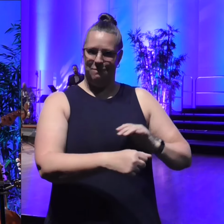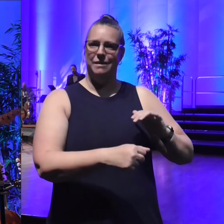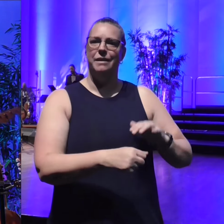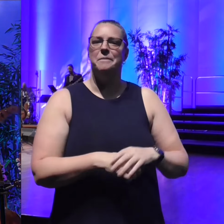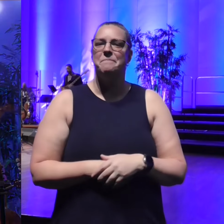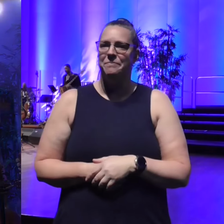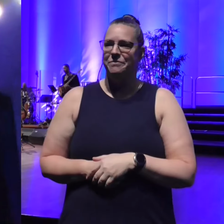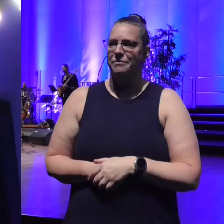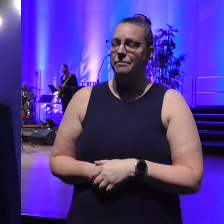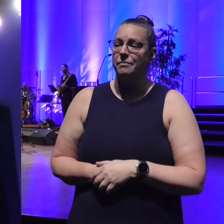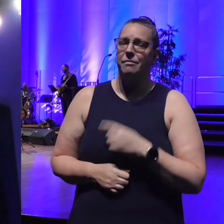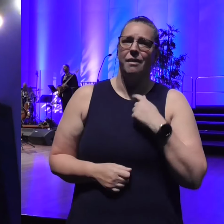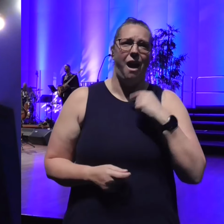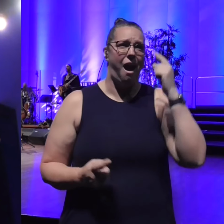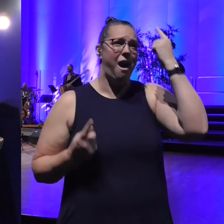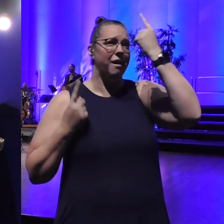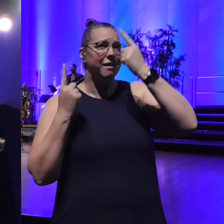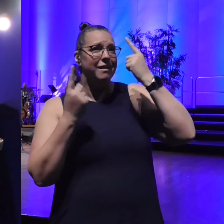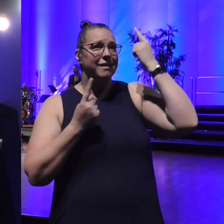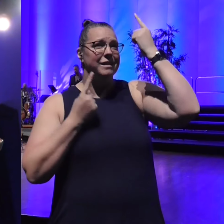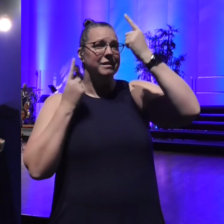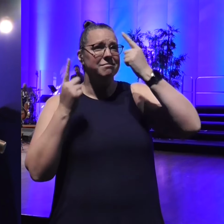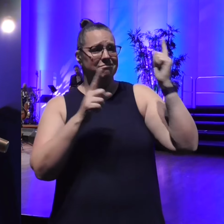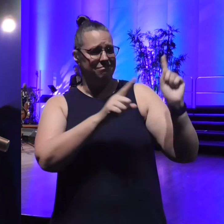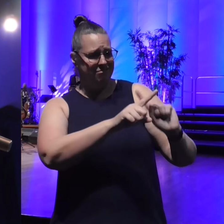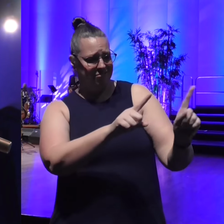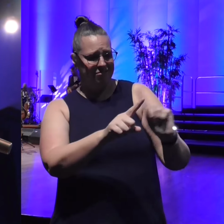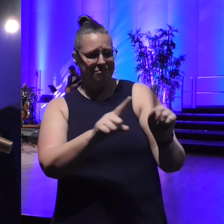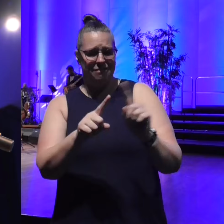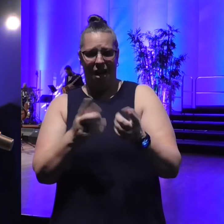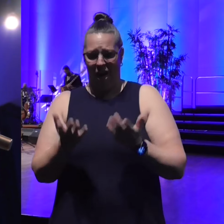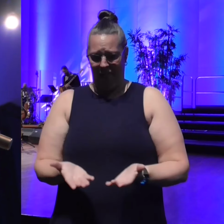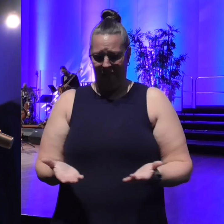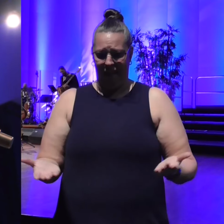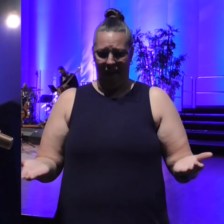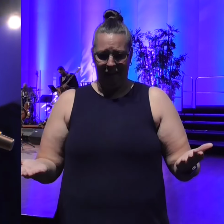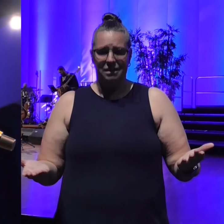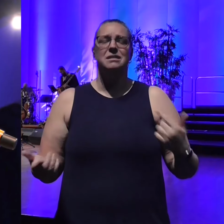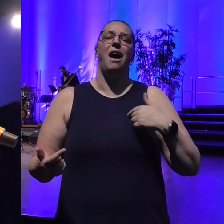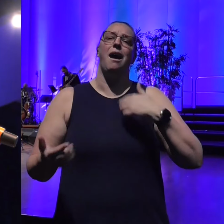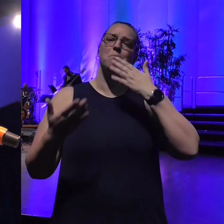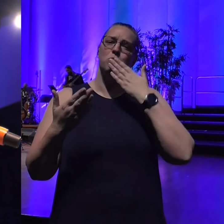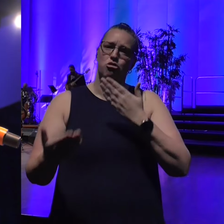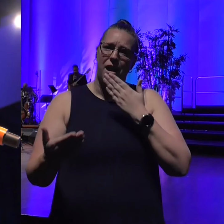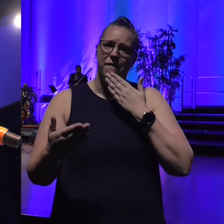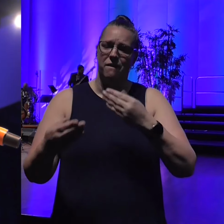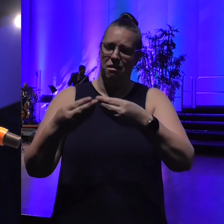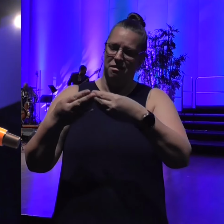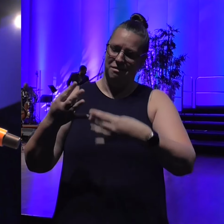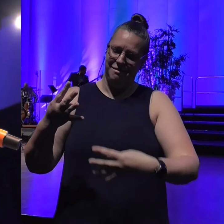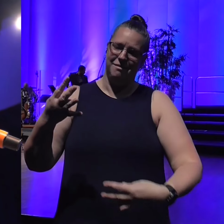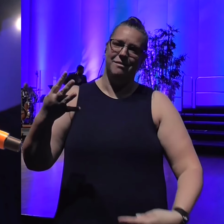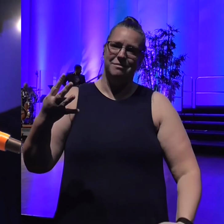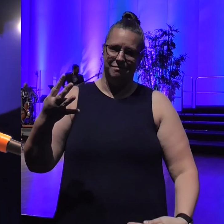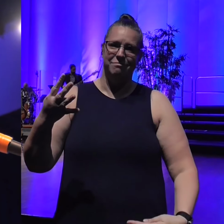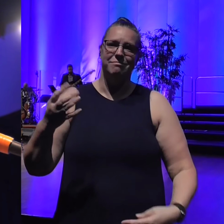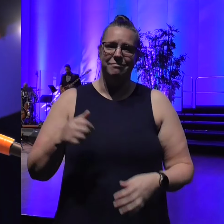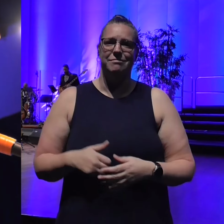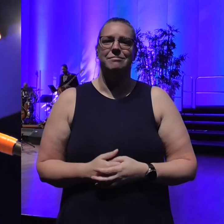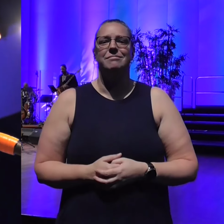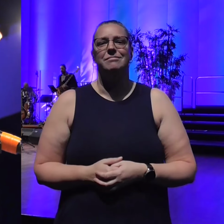And I think about all the things that I am grateful